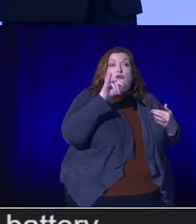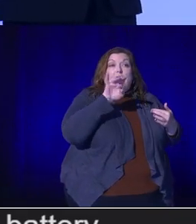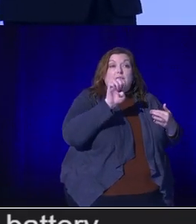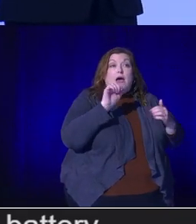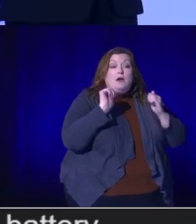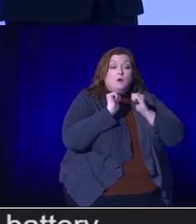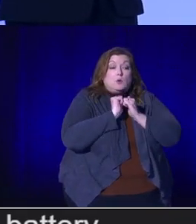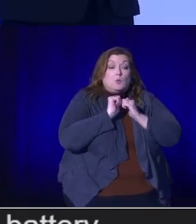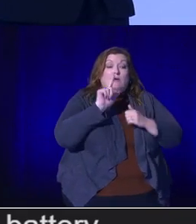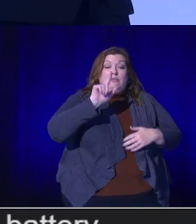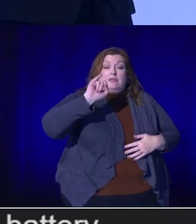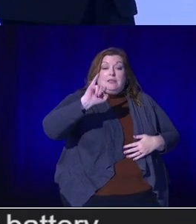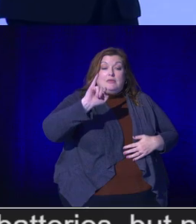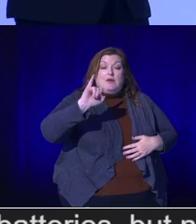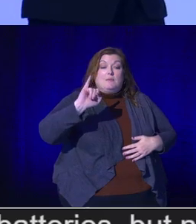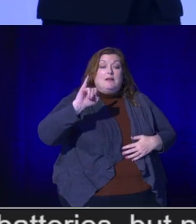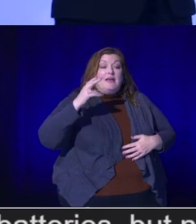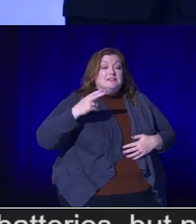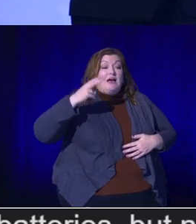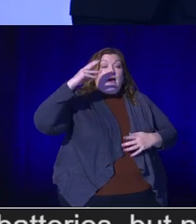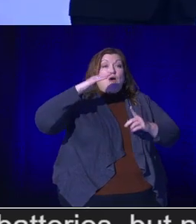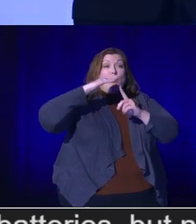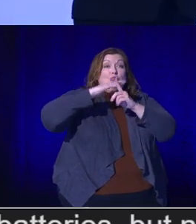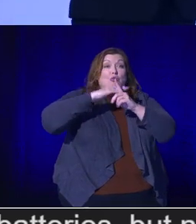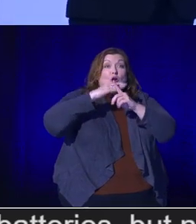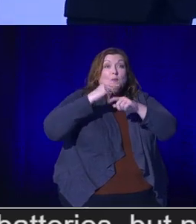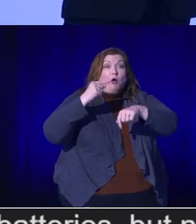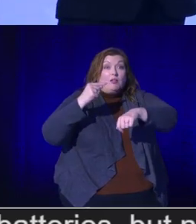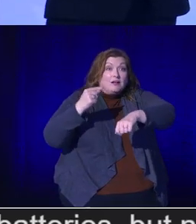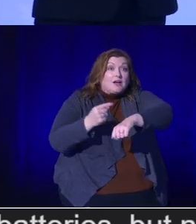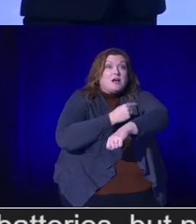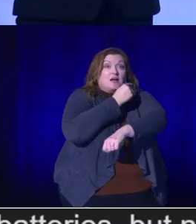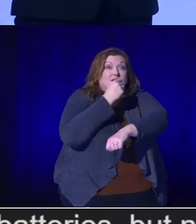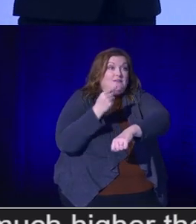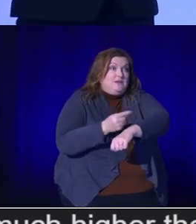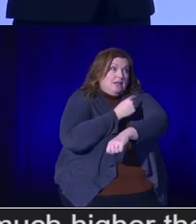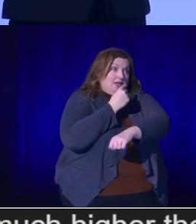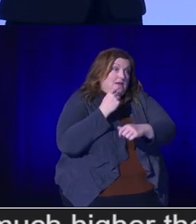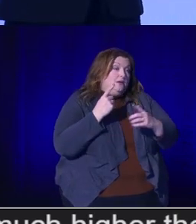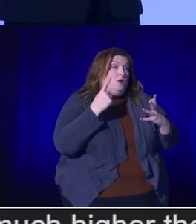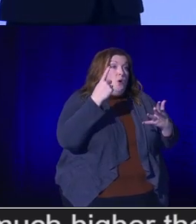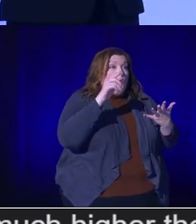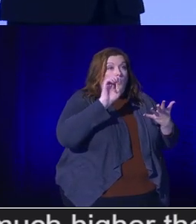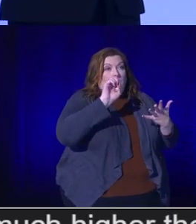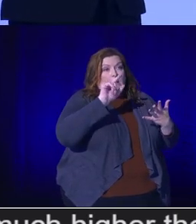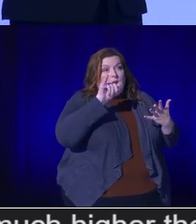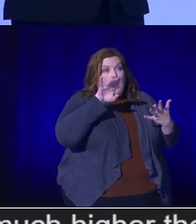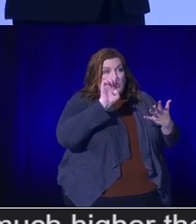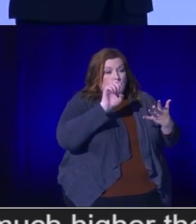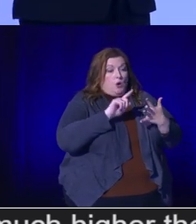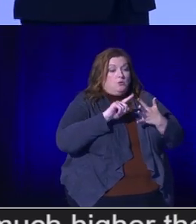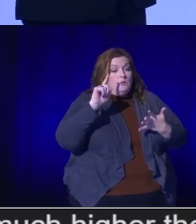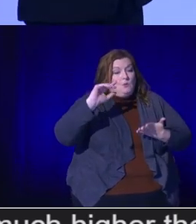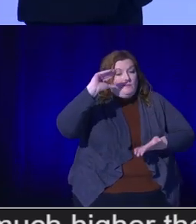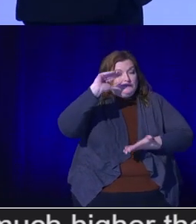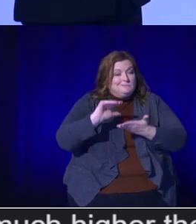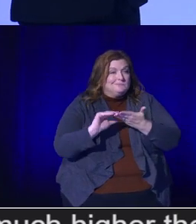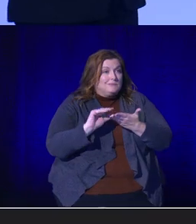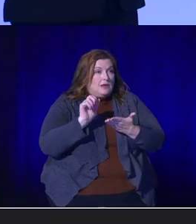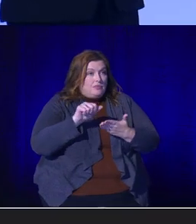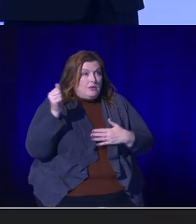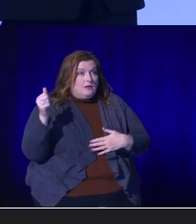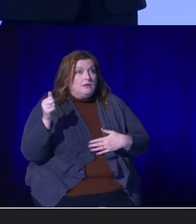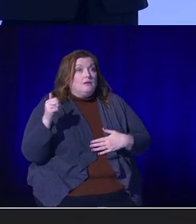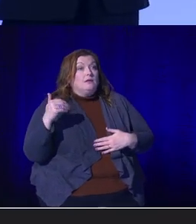has a much higher thermal conductivity than graphite. So we have high thermal conductivity at one electrode and low thermal conductivity at another. We also